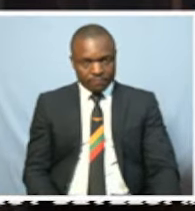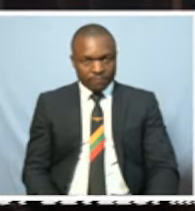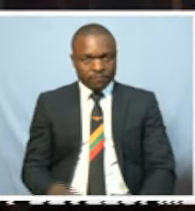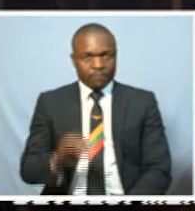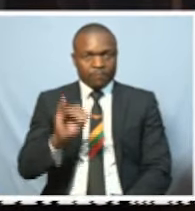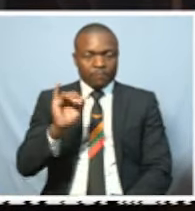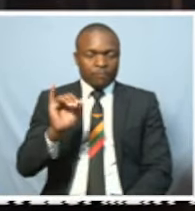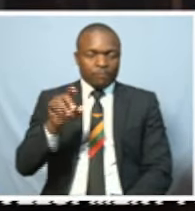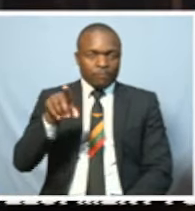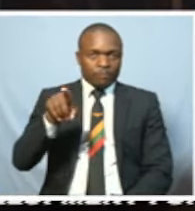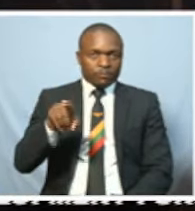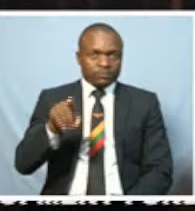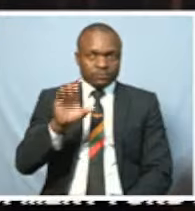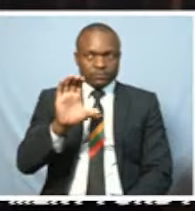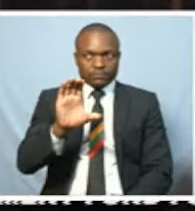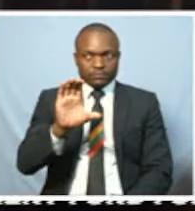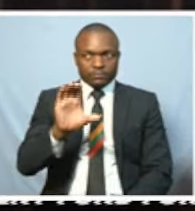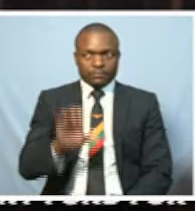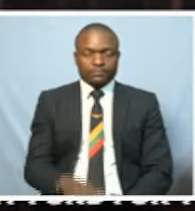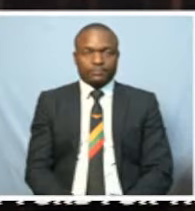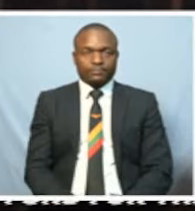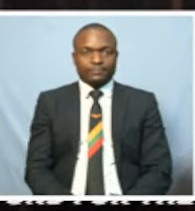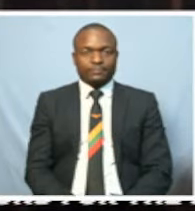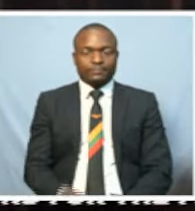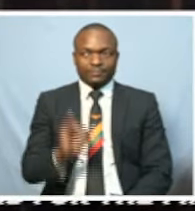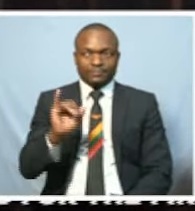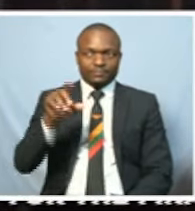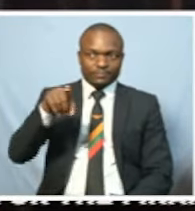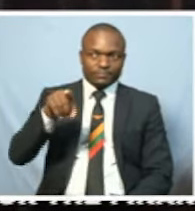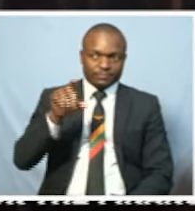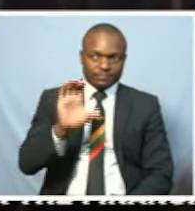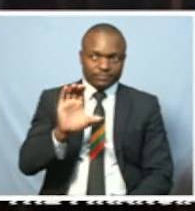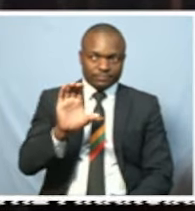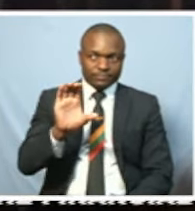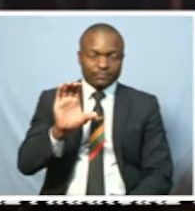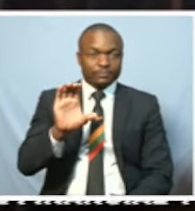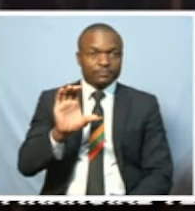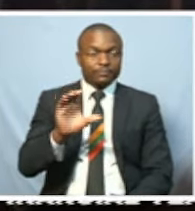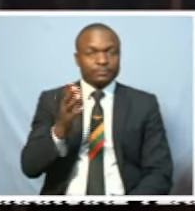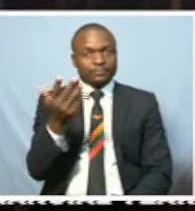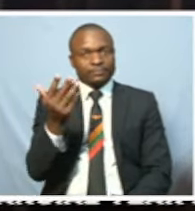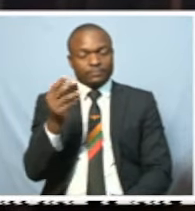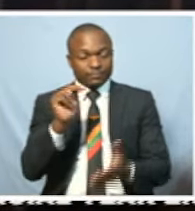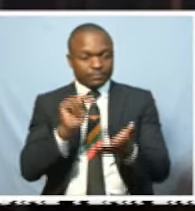IPC was approved or generated on the 15th November